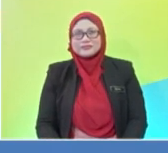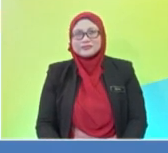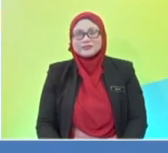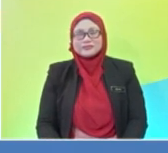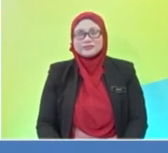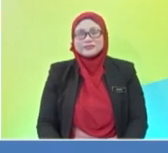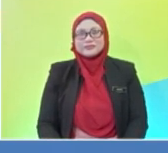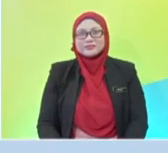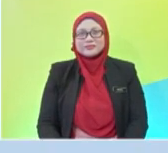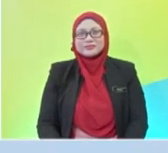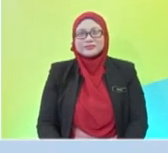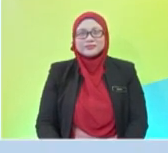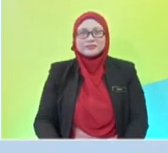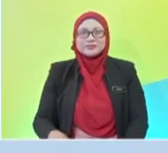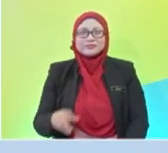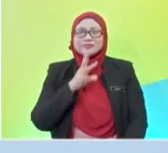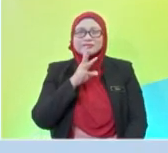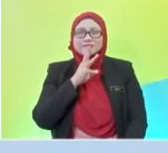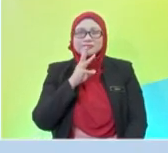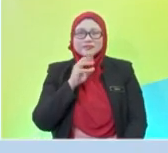overflowing rivers,